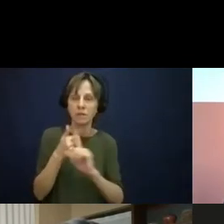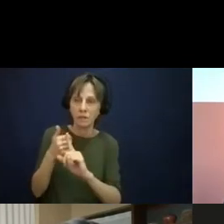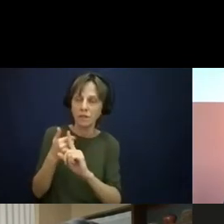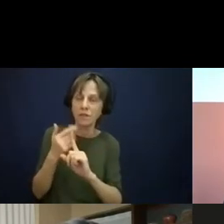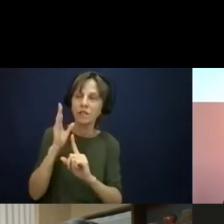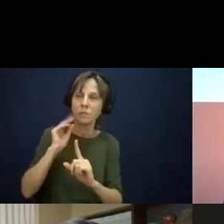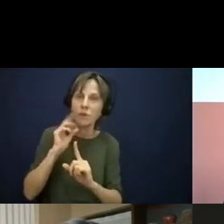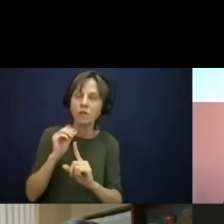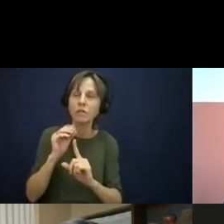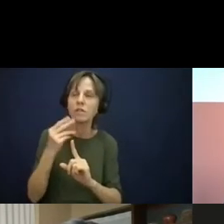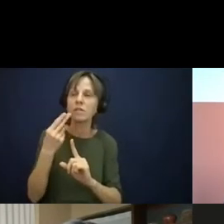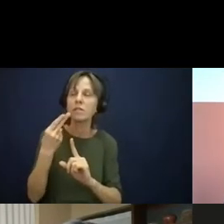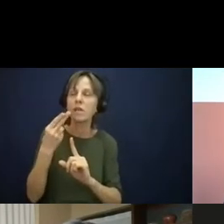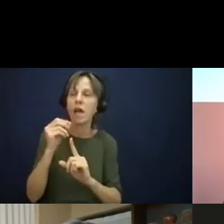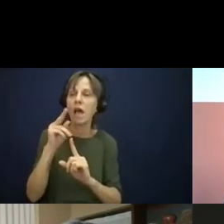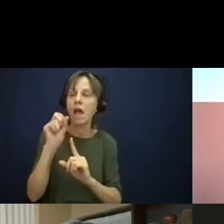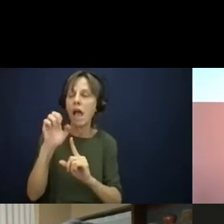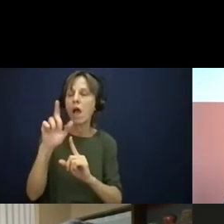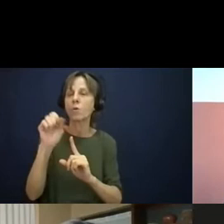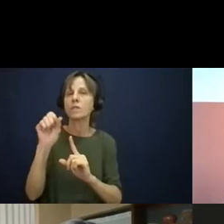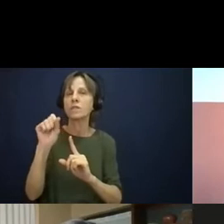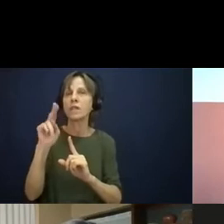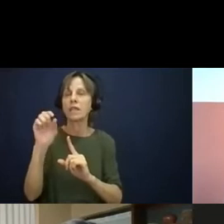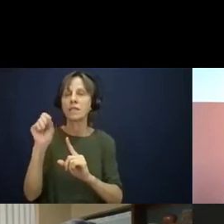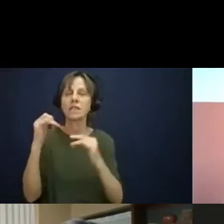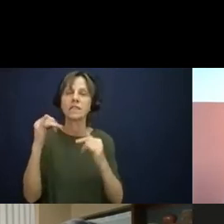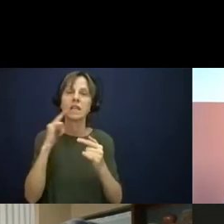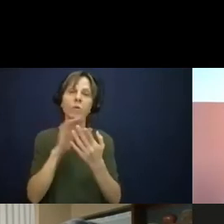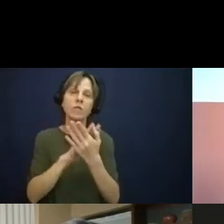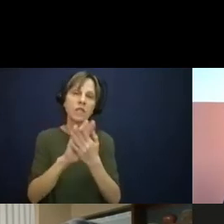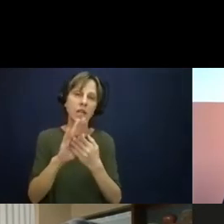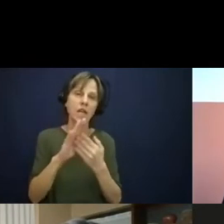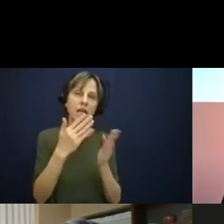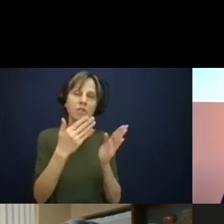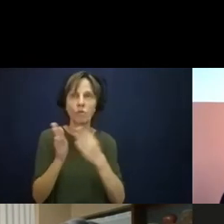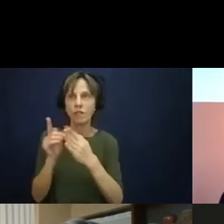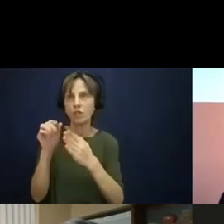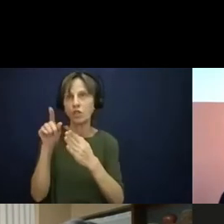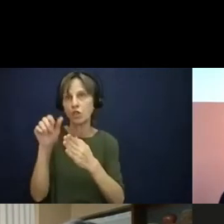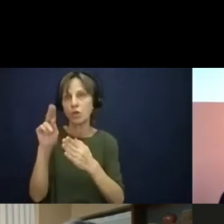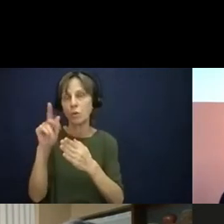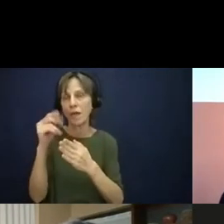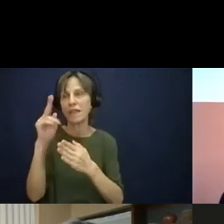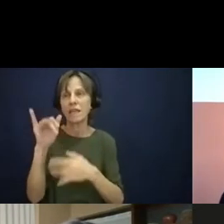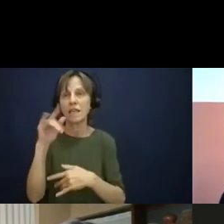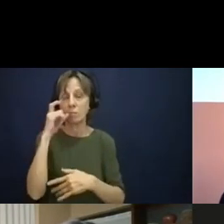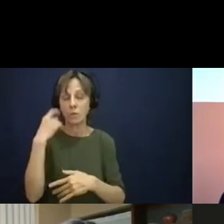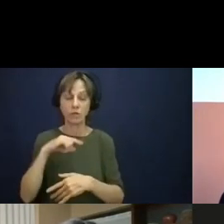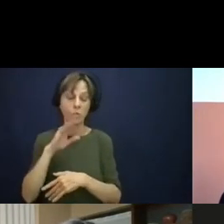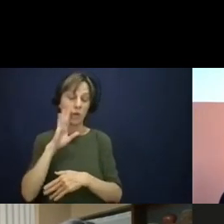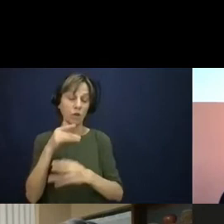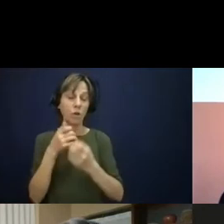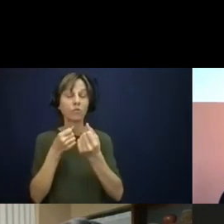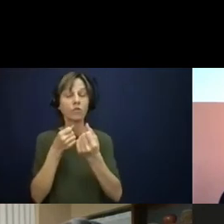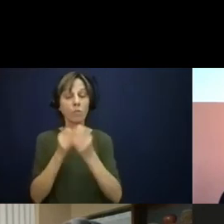in system transformation is a really nice transition to you, Anthony, because what we know is that in supportive housing and human